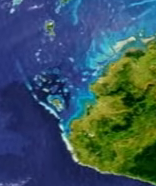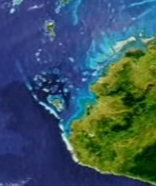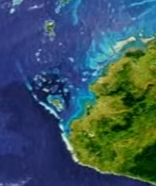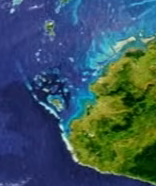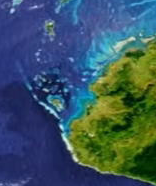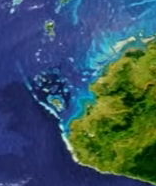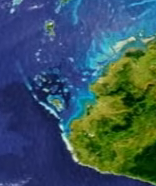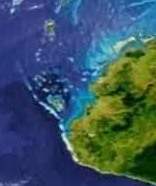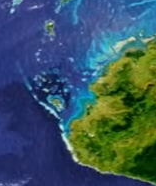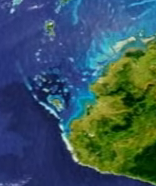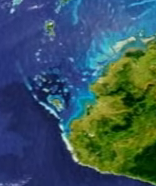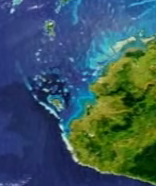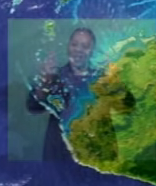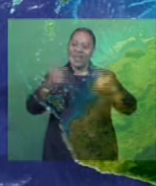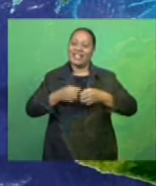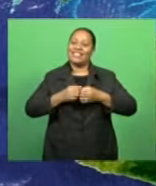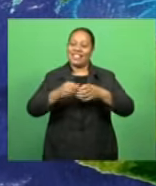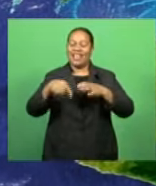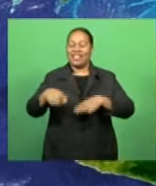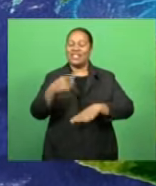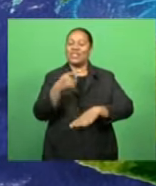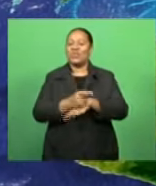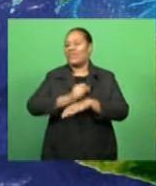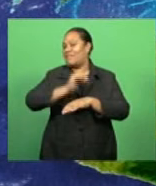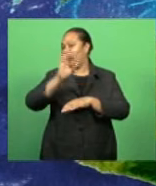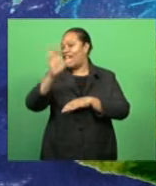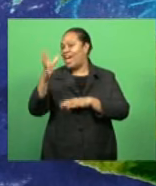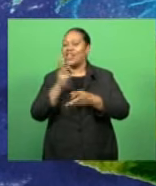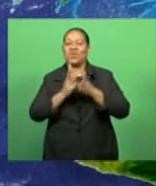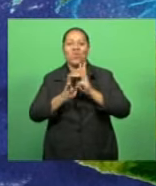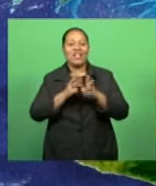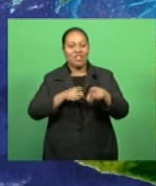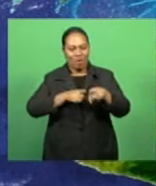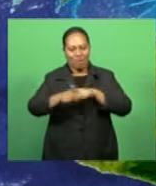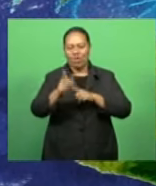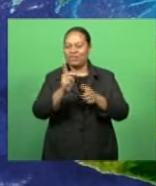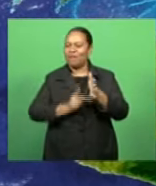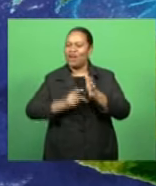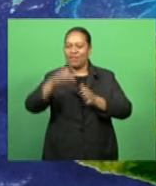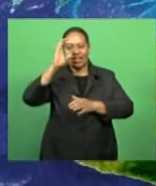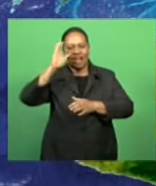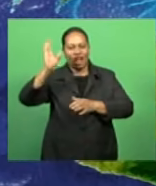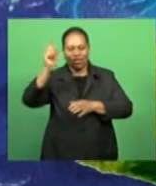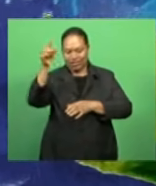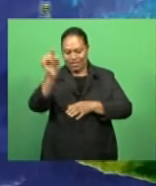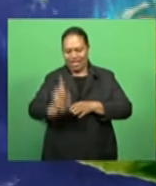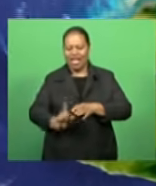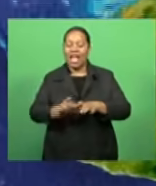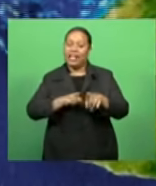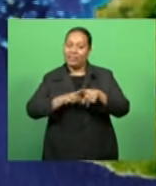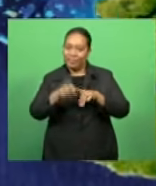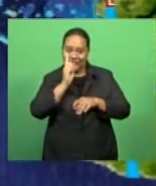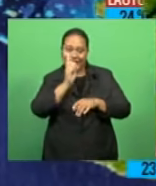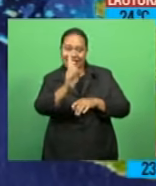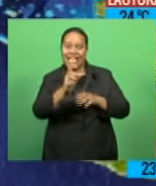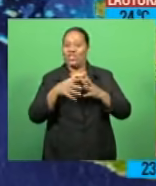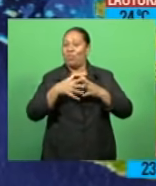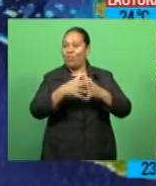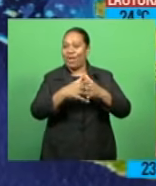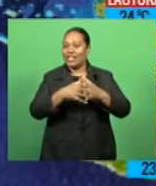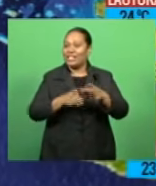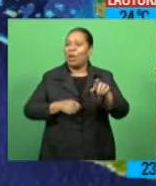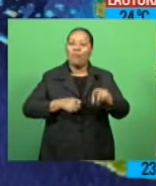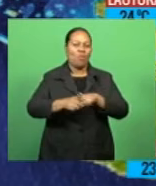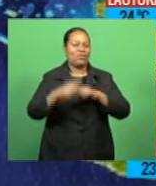It was a great start to the week as fine weather prevailed over most parts of the country today. Looking at the west, it was mostly